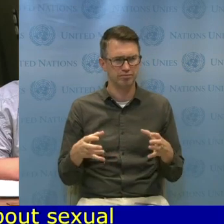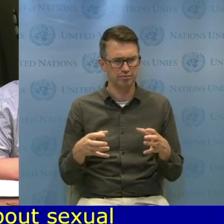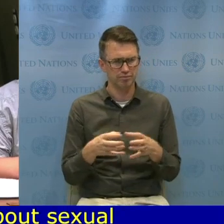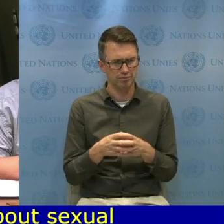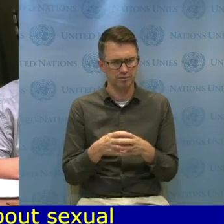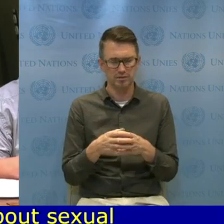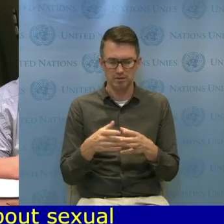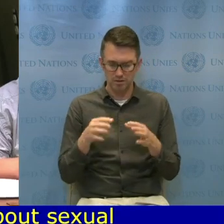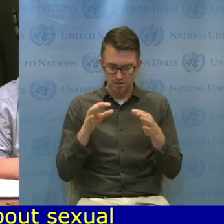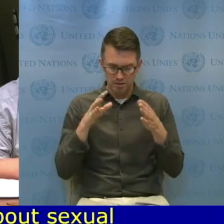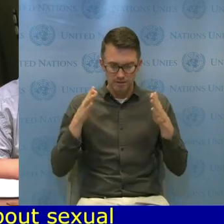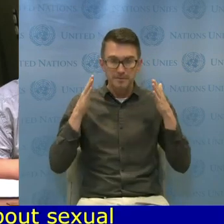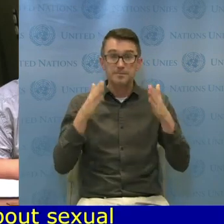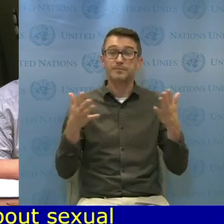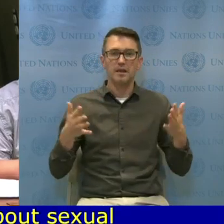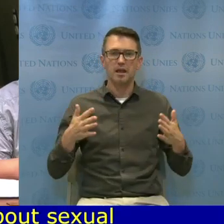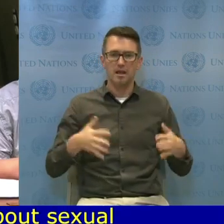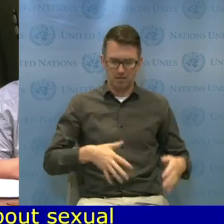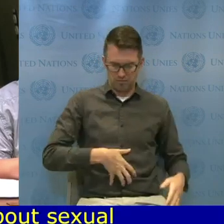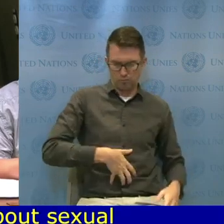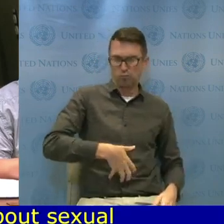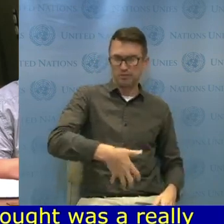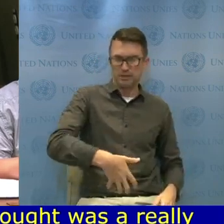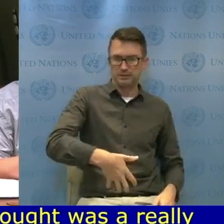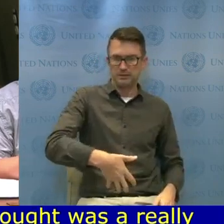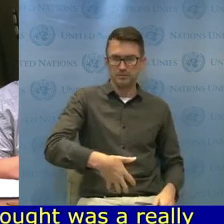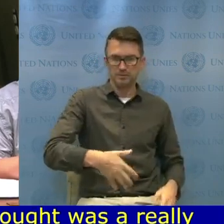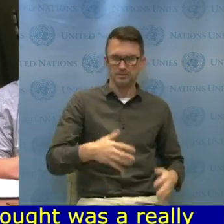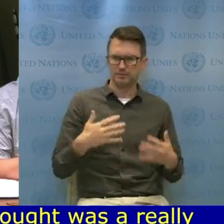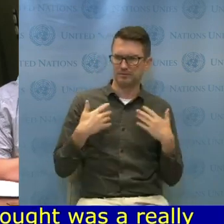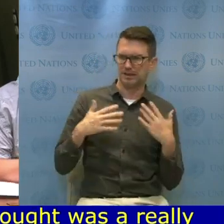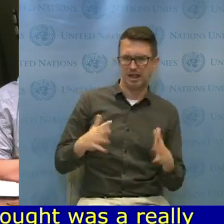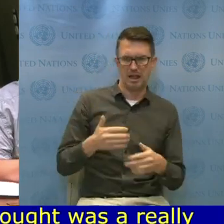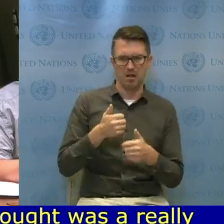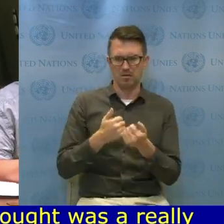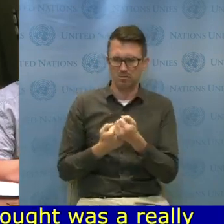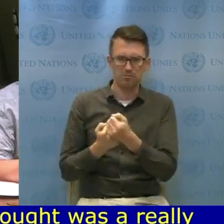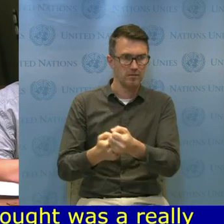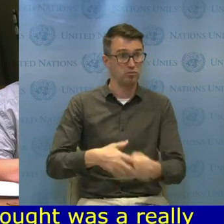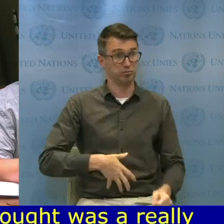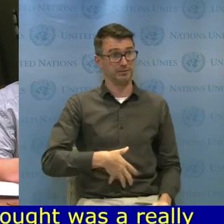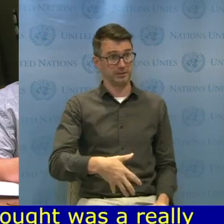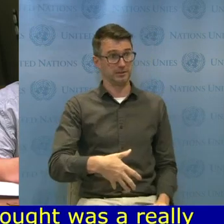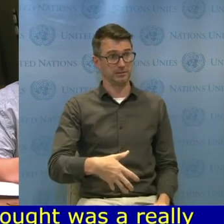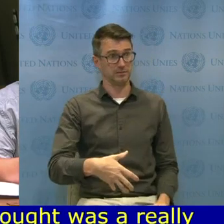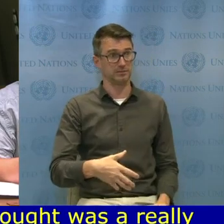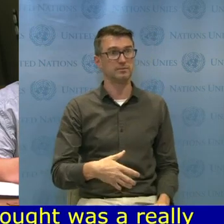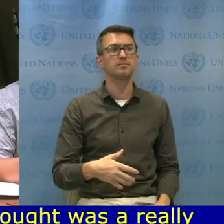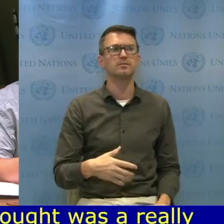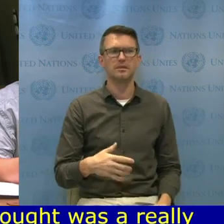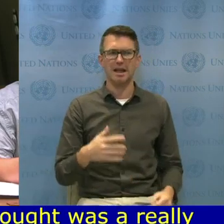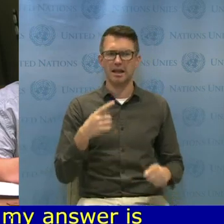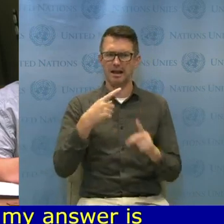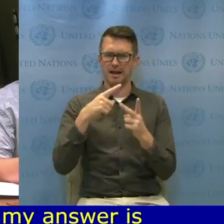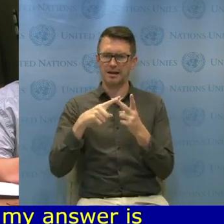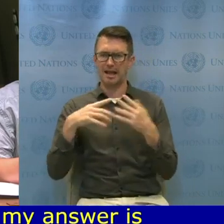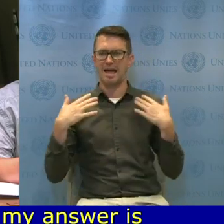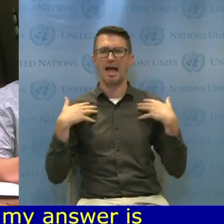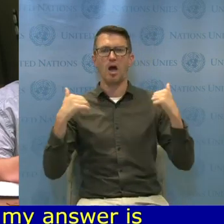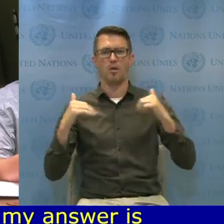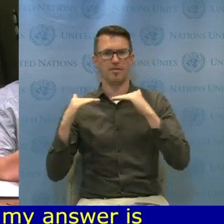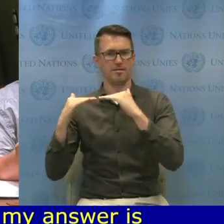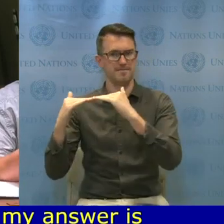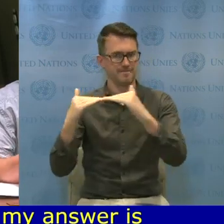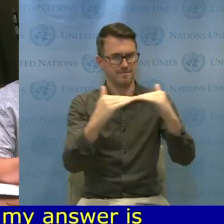disability on the discourse around health equity, alongside gender, alongside ethnicity, alongside age. I think this